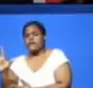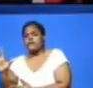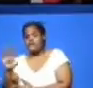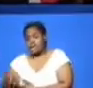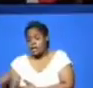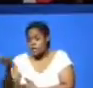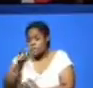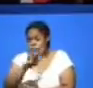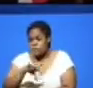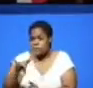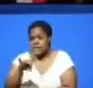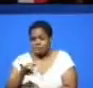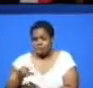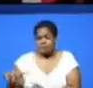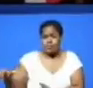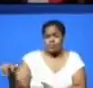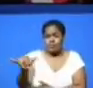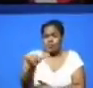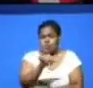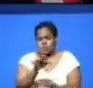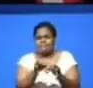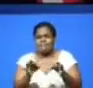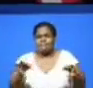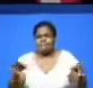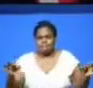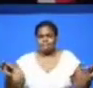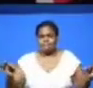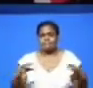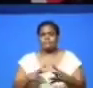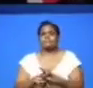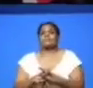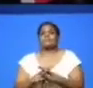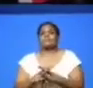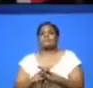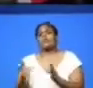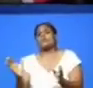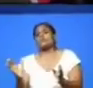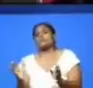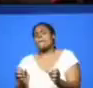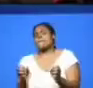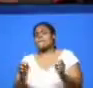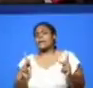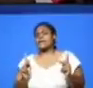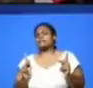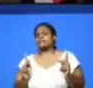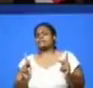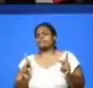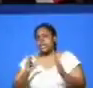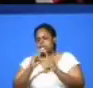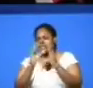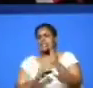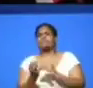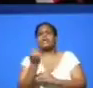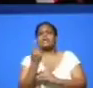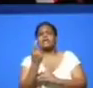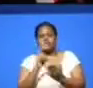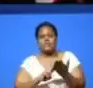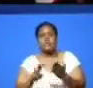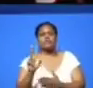find the same statement. Hang with the preacher, walk with me. Let's go back to the 11th chapter and the third